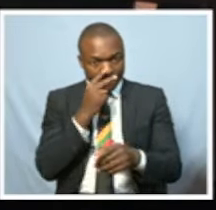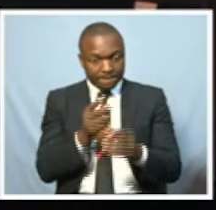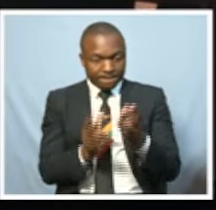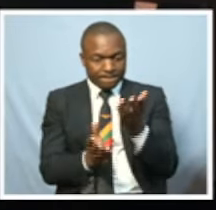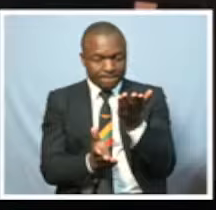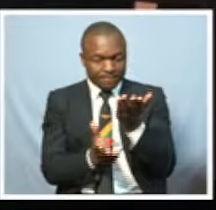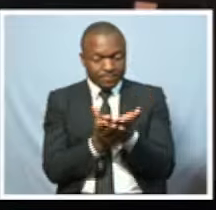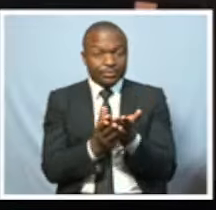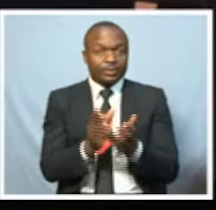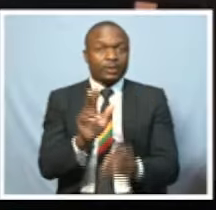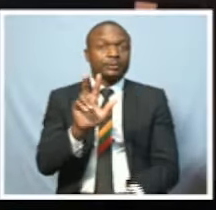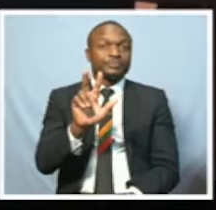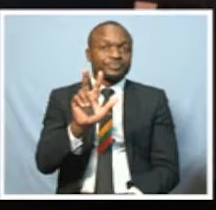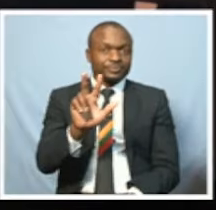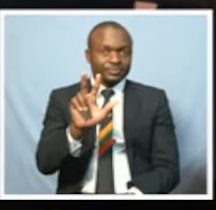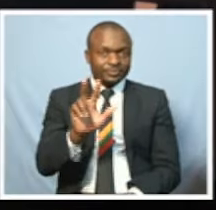3,